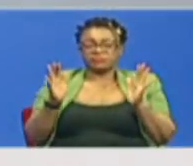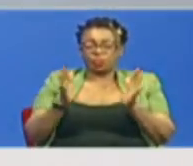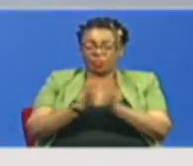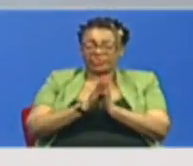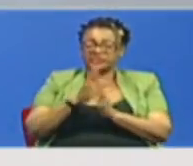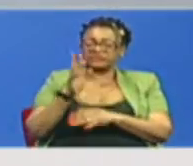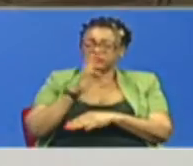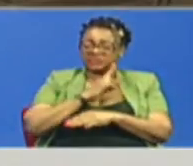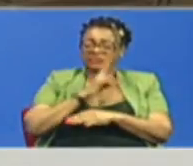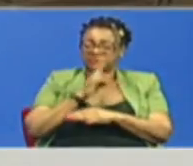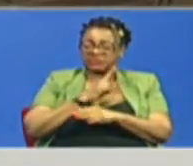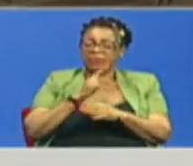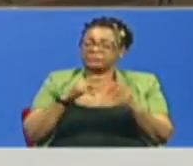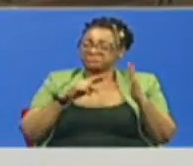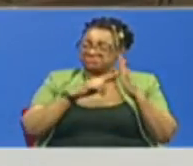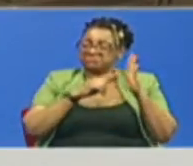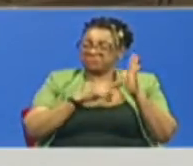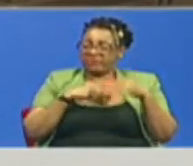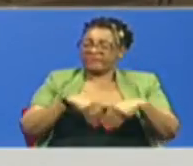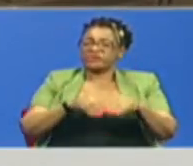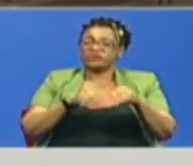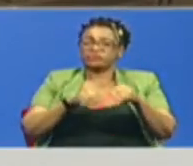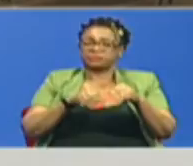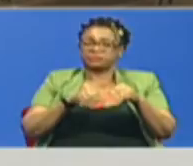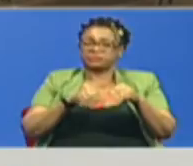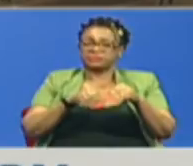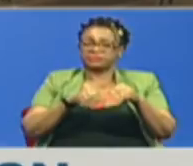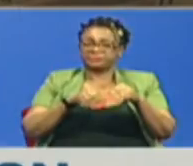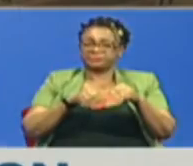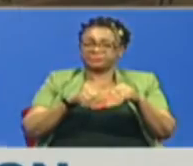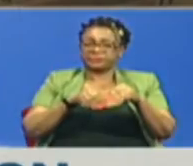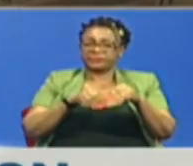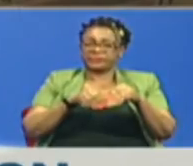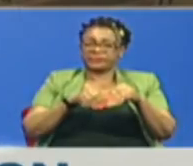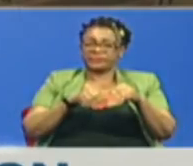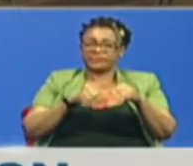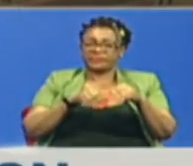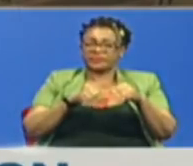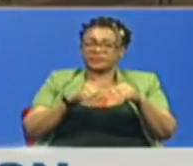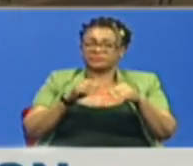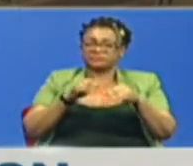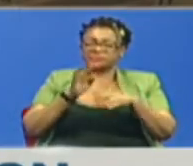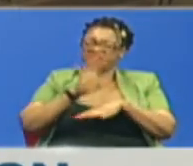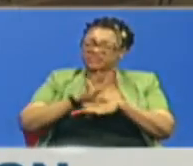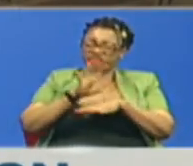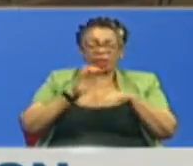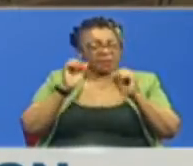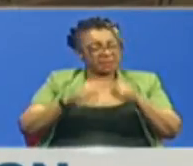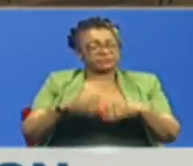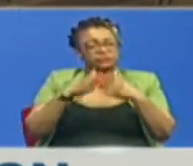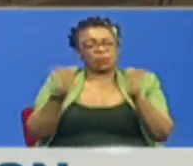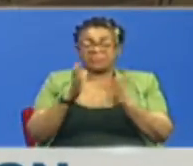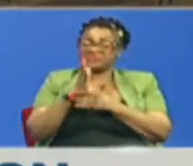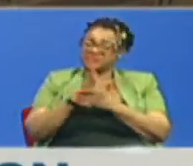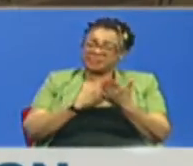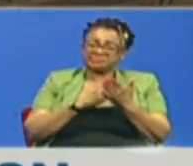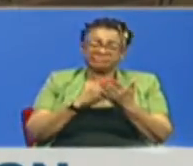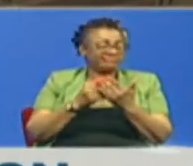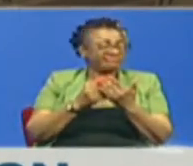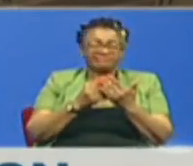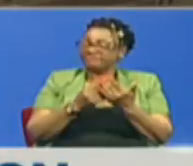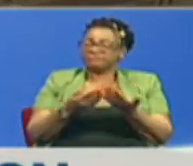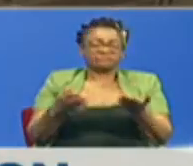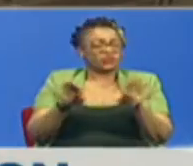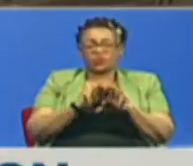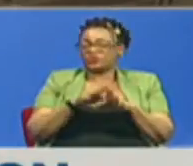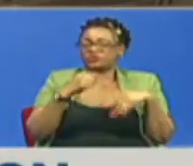controls. On the day the Interfaith Council stated that churches can reopen, some still opt to remain closed. Among